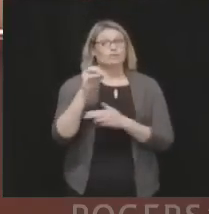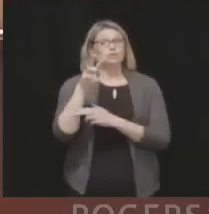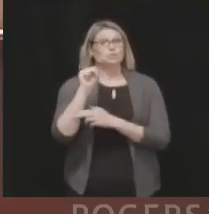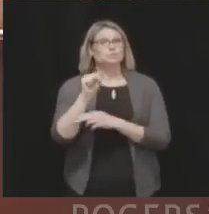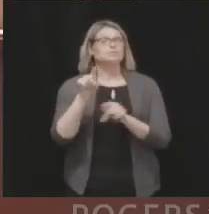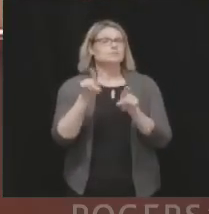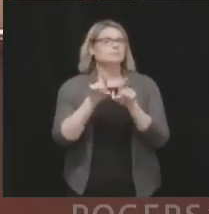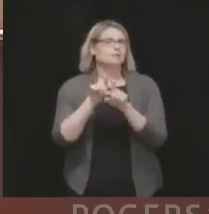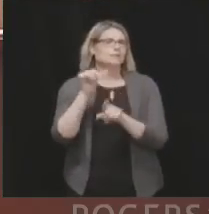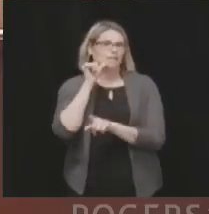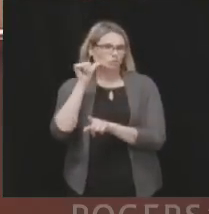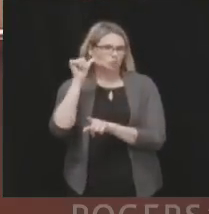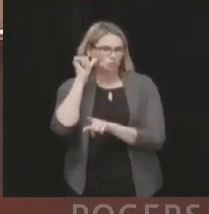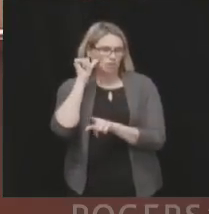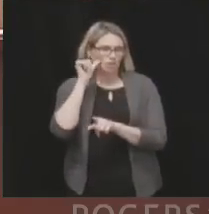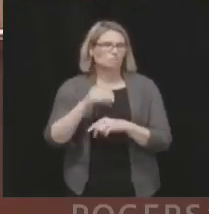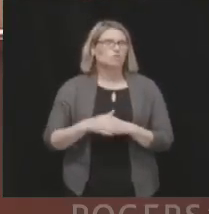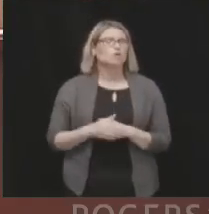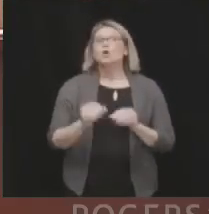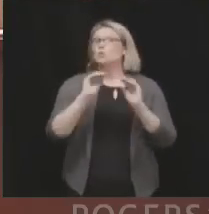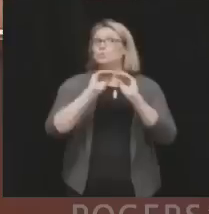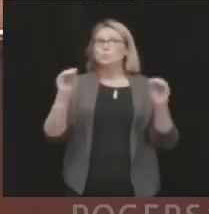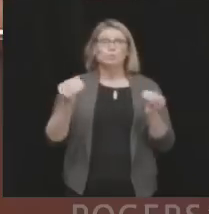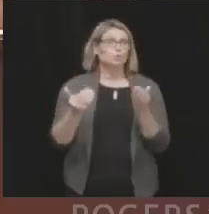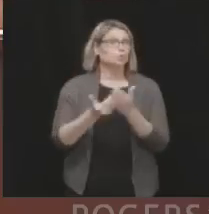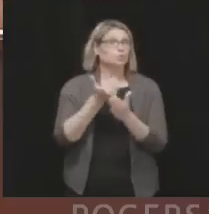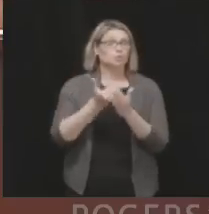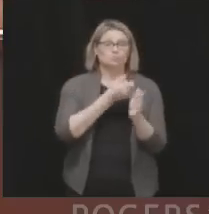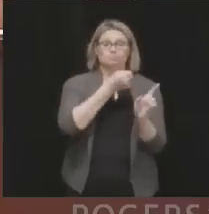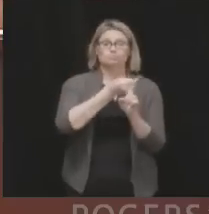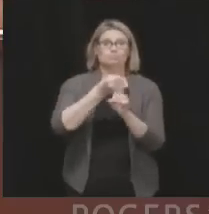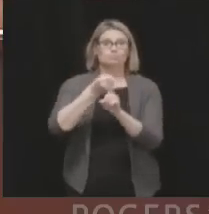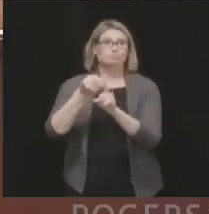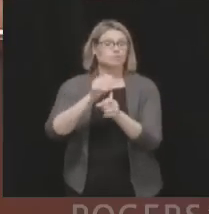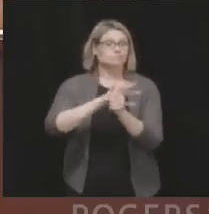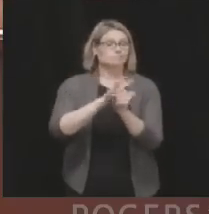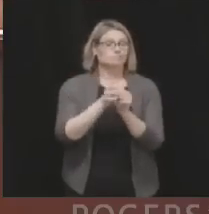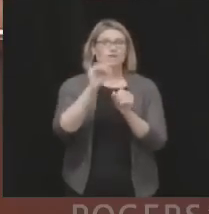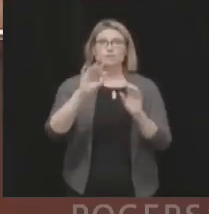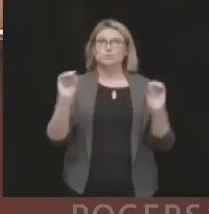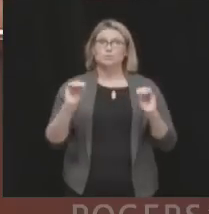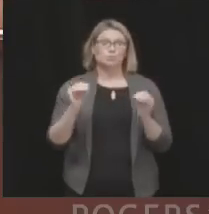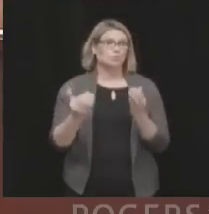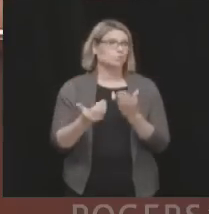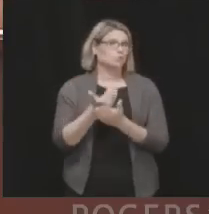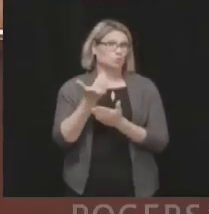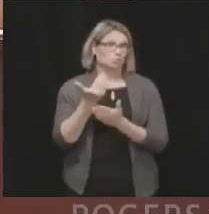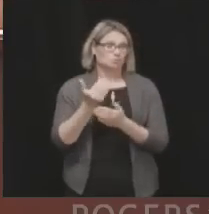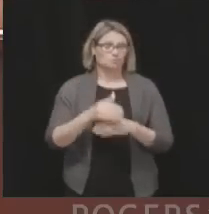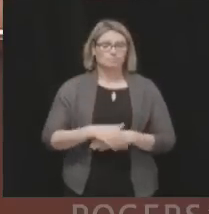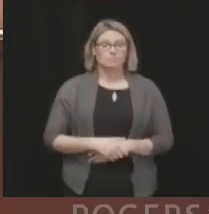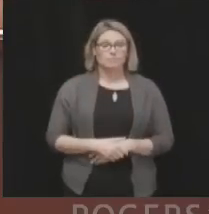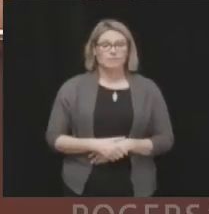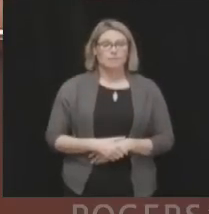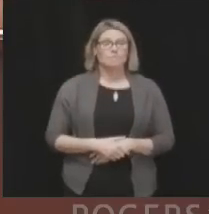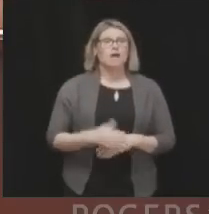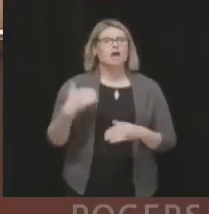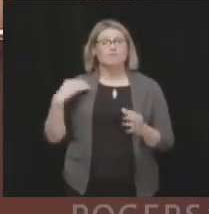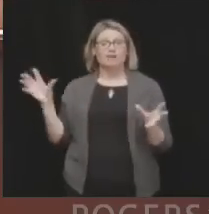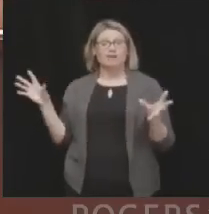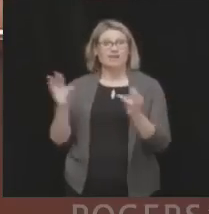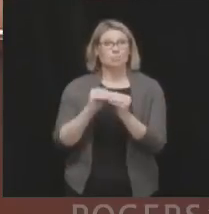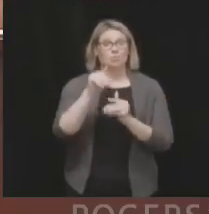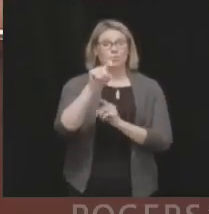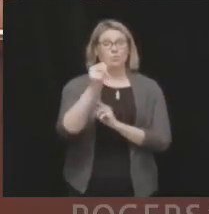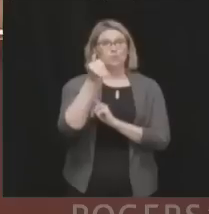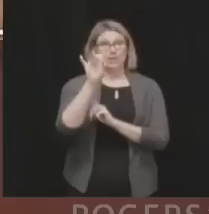are 4 New Brunswickers in hospital, including 1 in intensive care, and I again ask that you keep these people in your thoughts. The